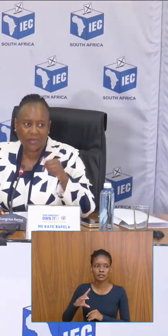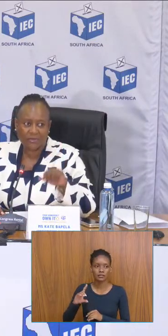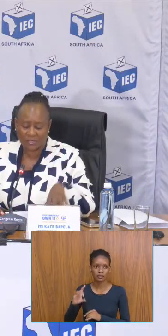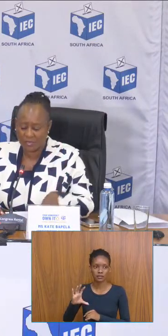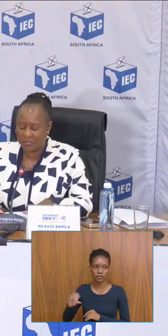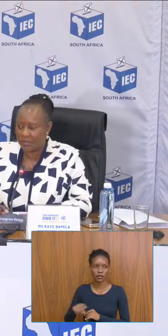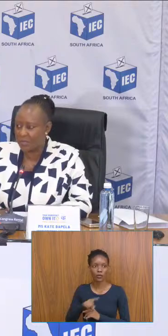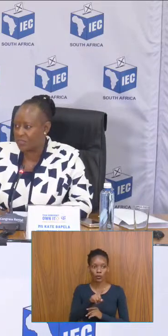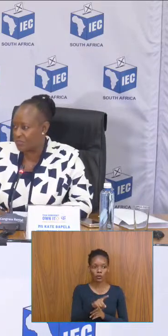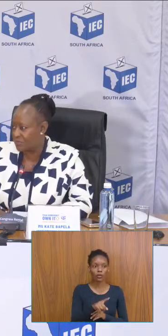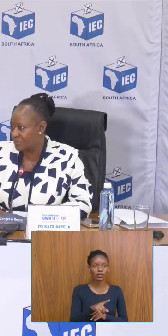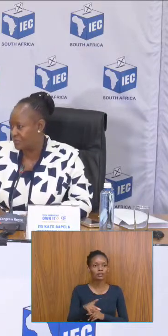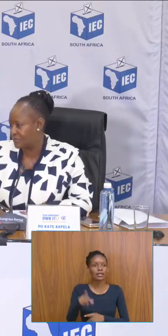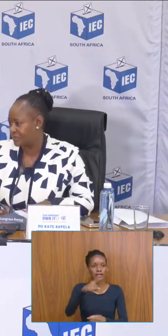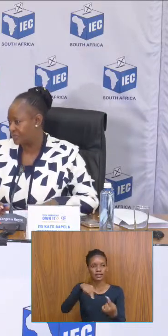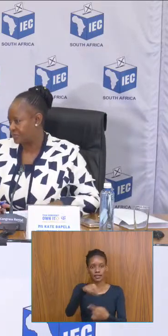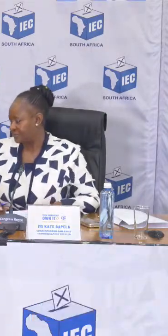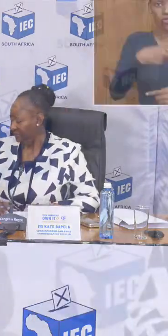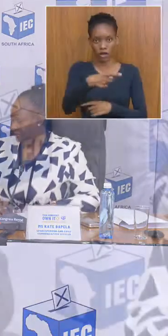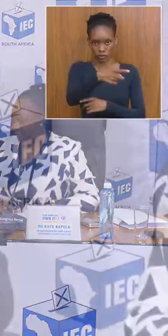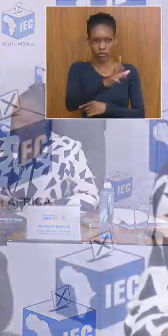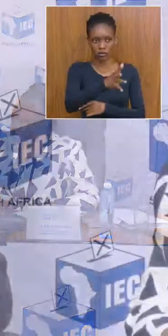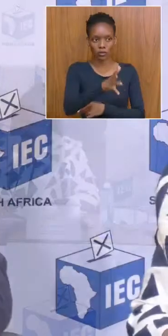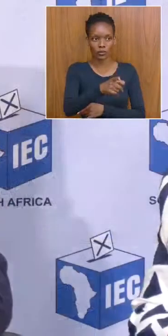you on the second round. Thank you very much.